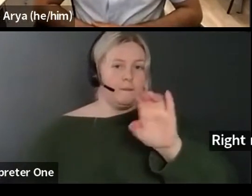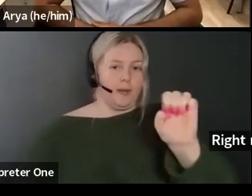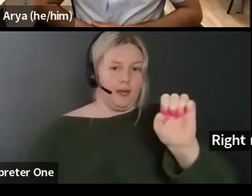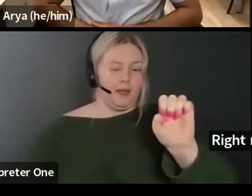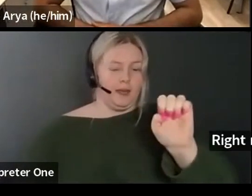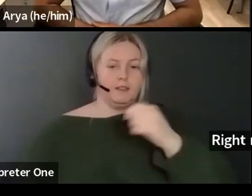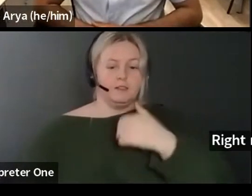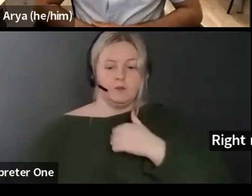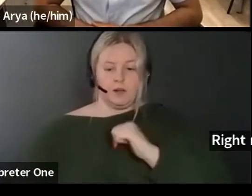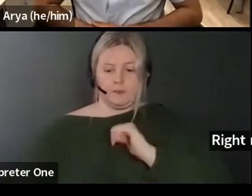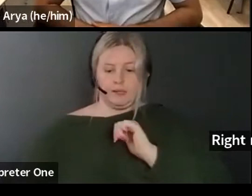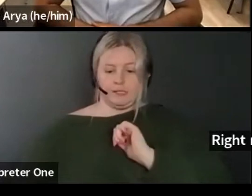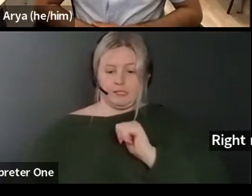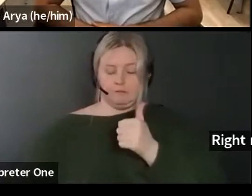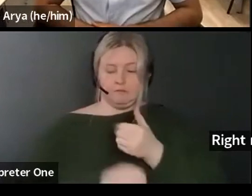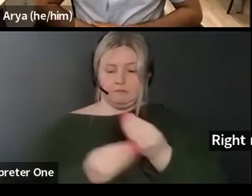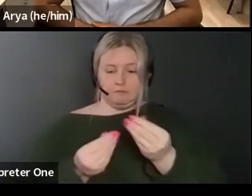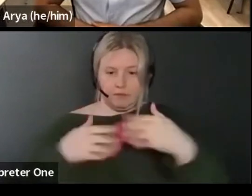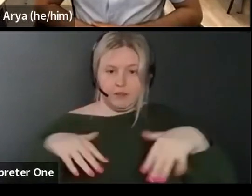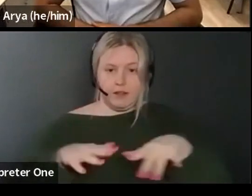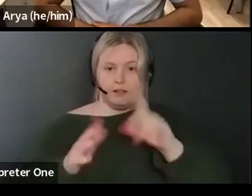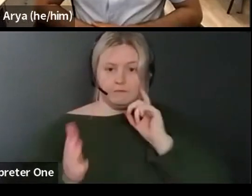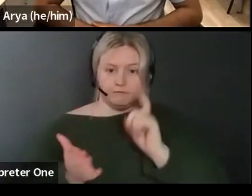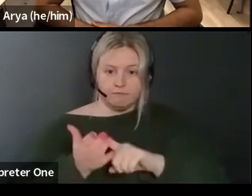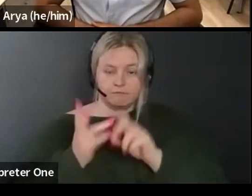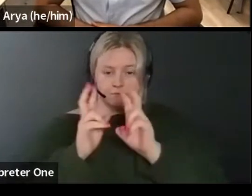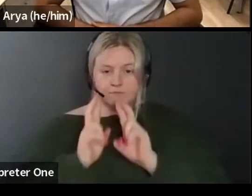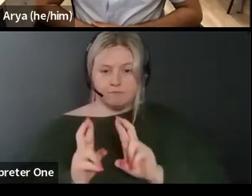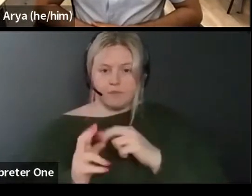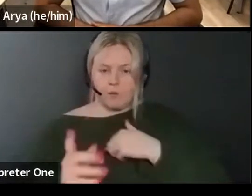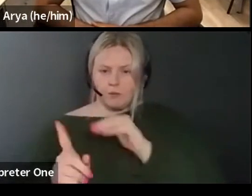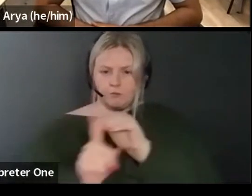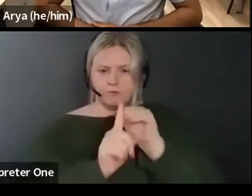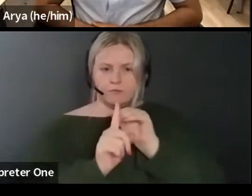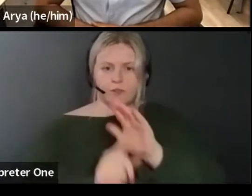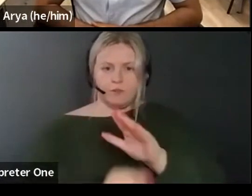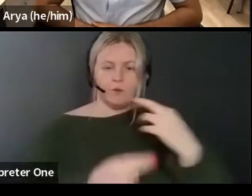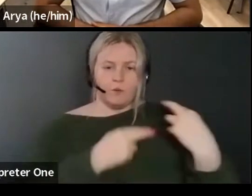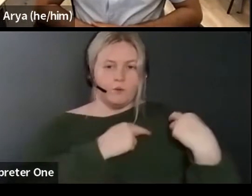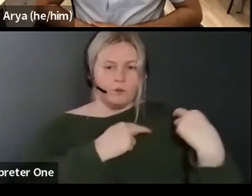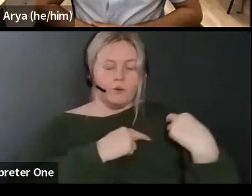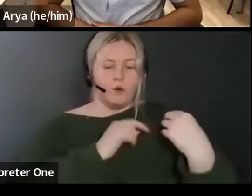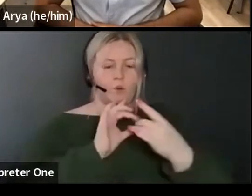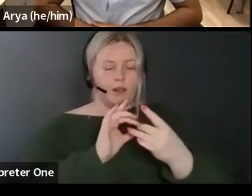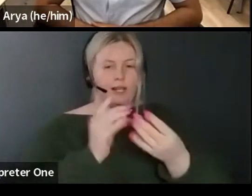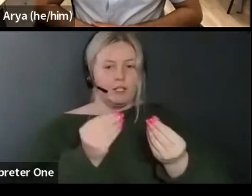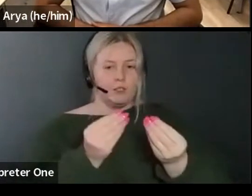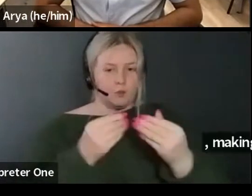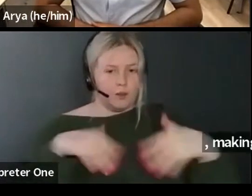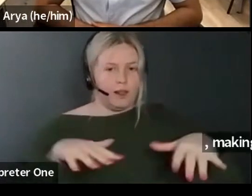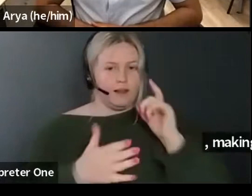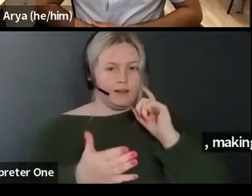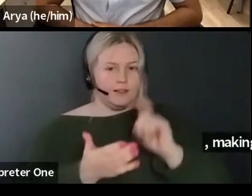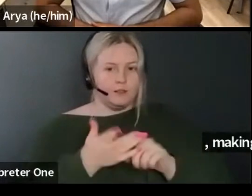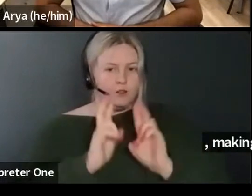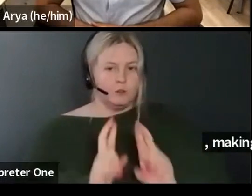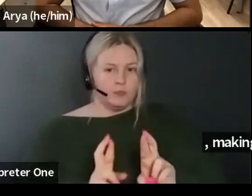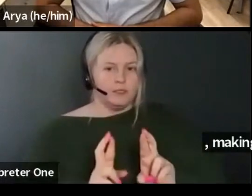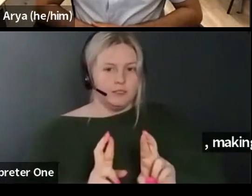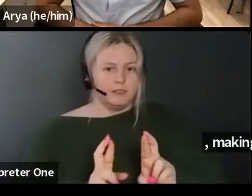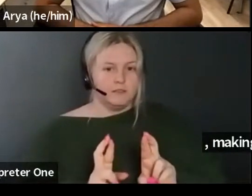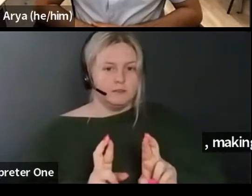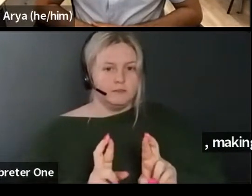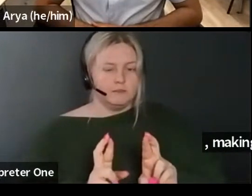want to really remind us all of our responsibilities that come with a land acknowledgement,